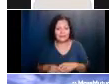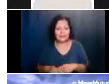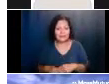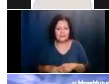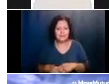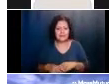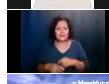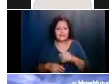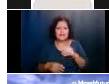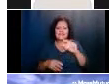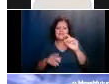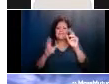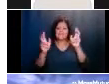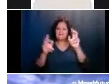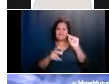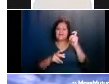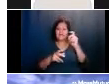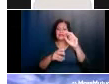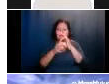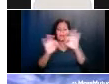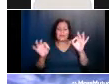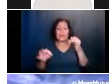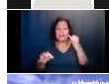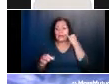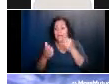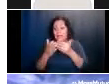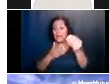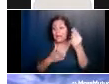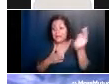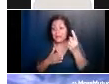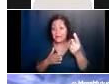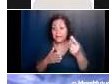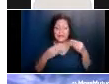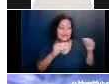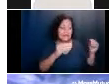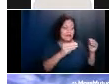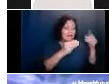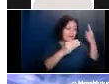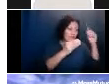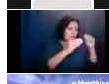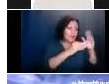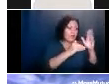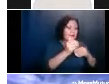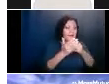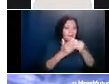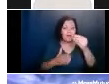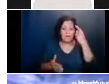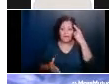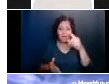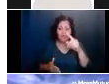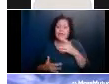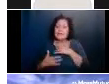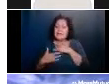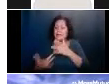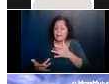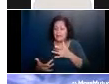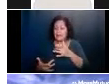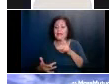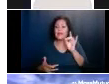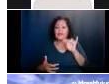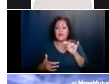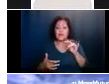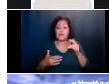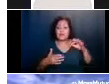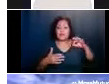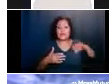asset, if I was to buy something and sell it for more than I bought it for, typically those gains are going to